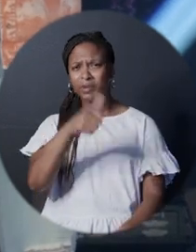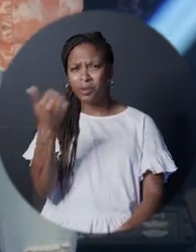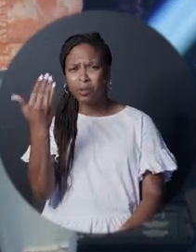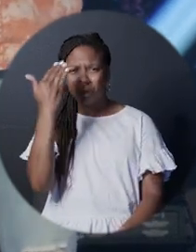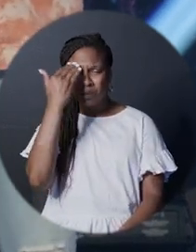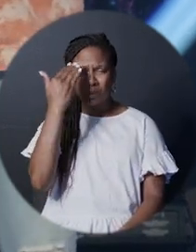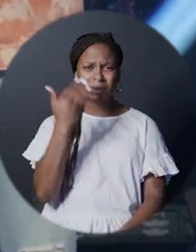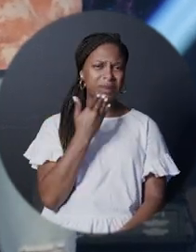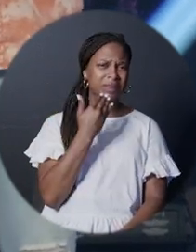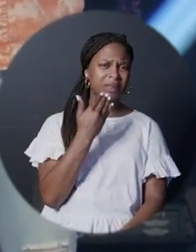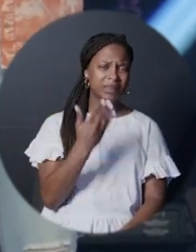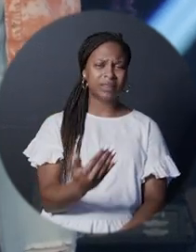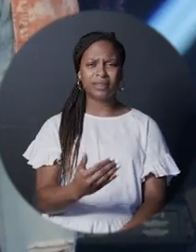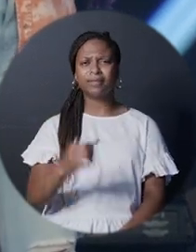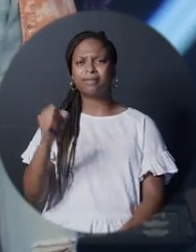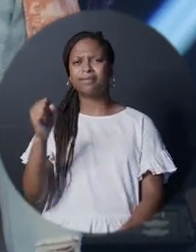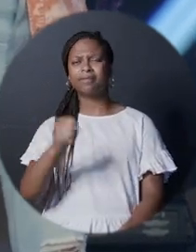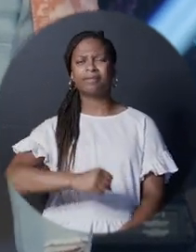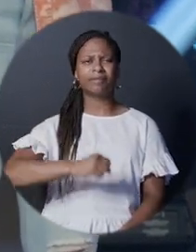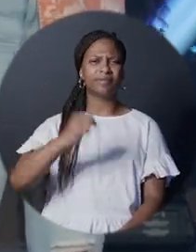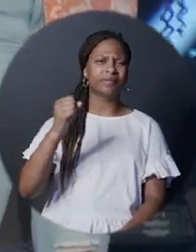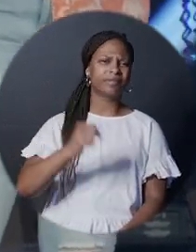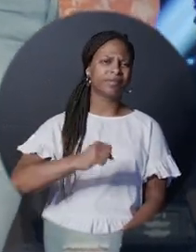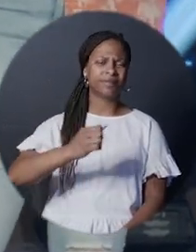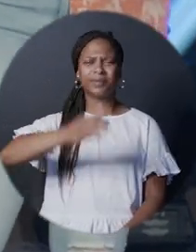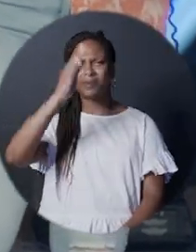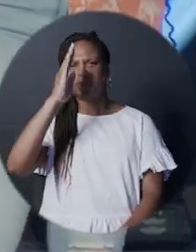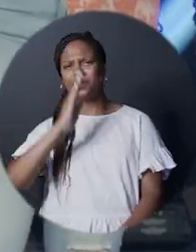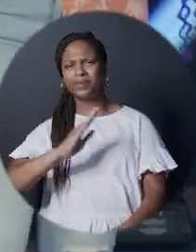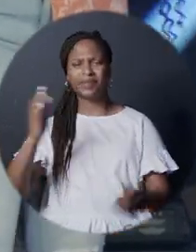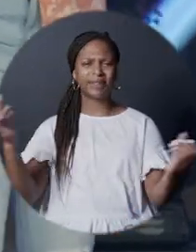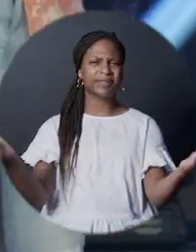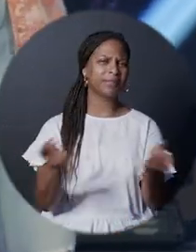Anybody know you know what you need?